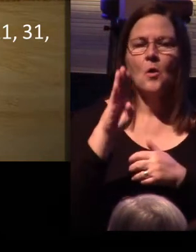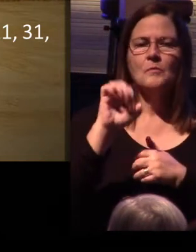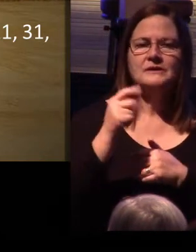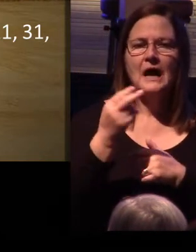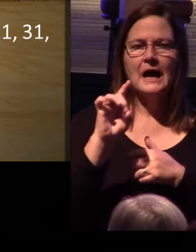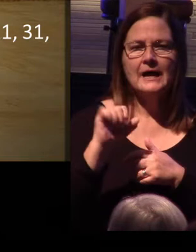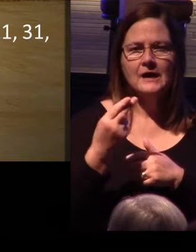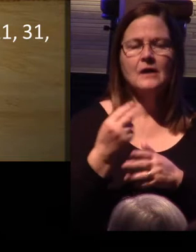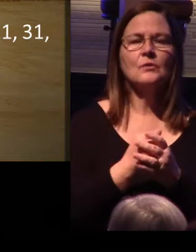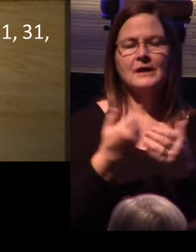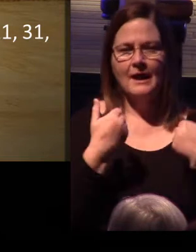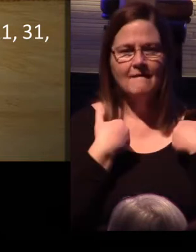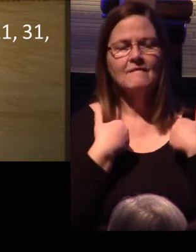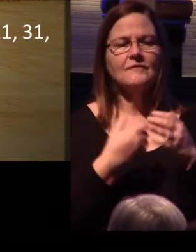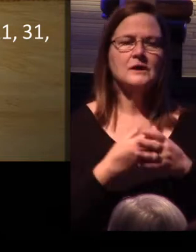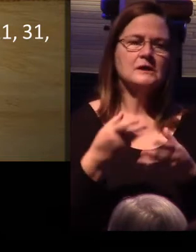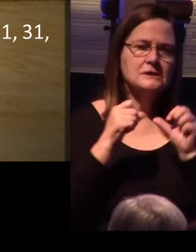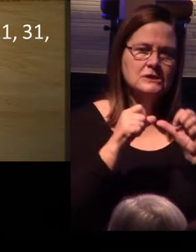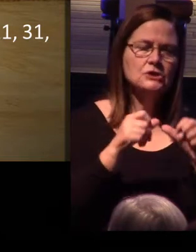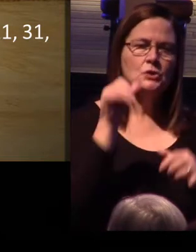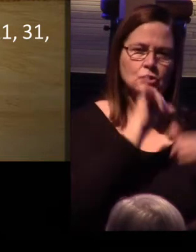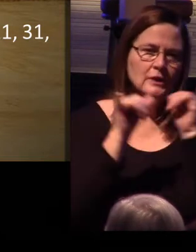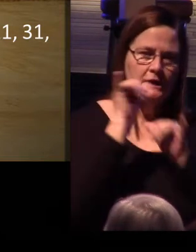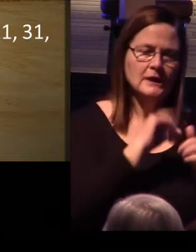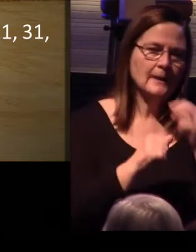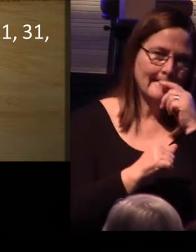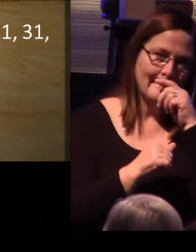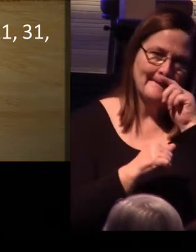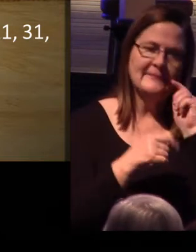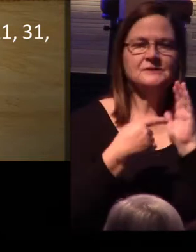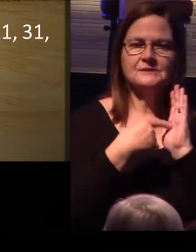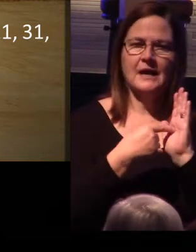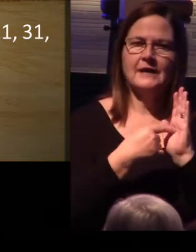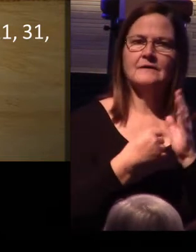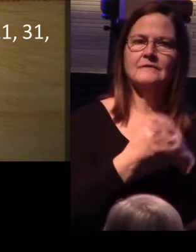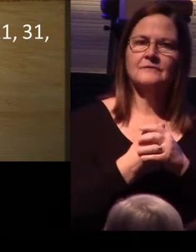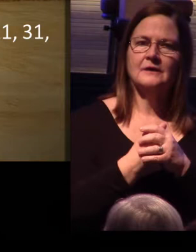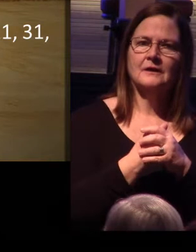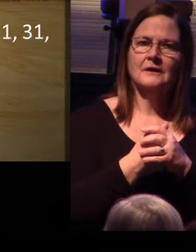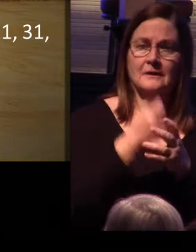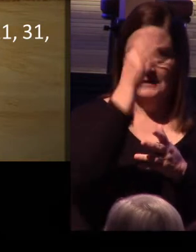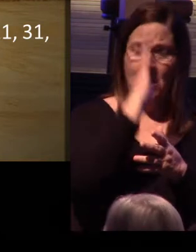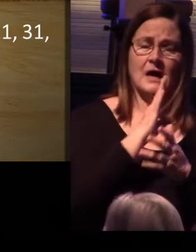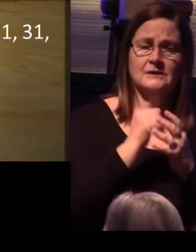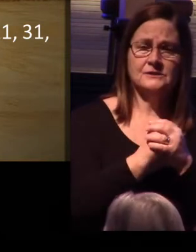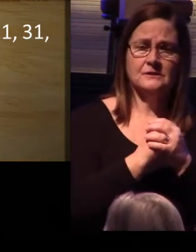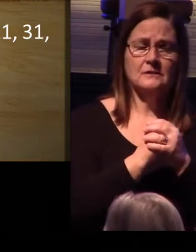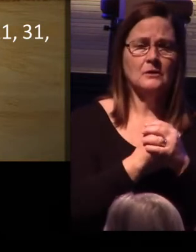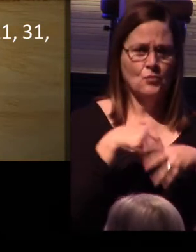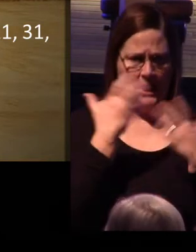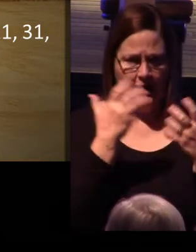Obadiah, we have a drinking continually, which is a sign of God's wrath as